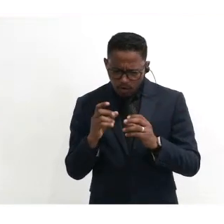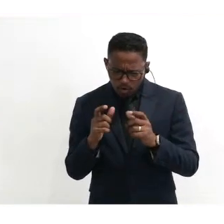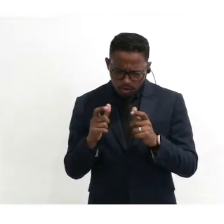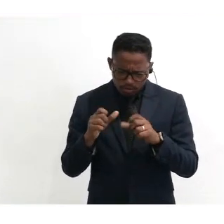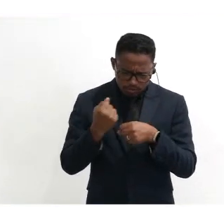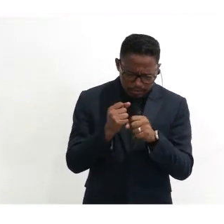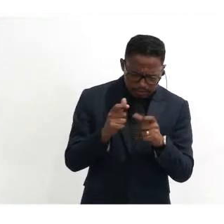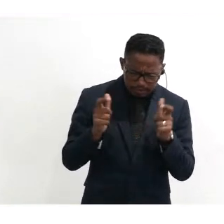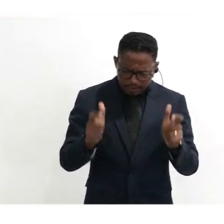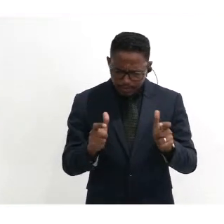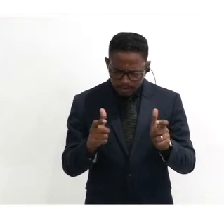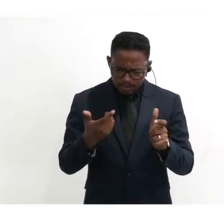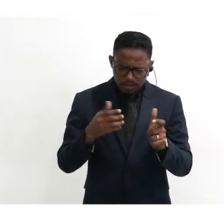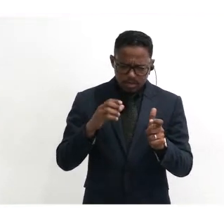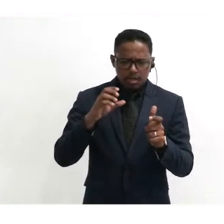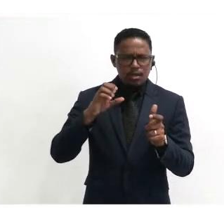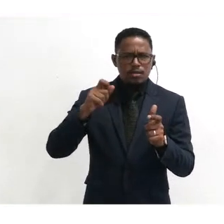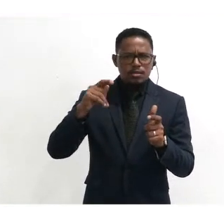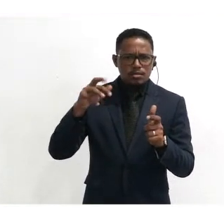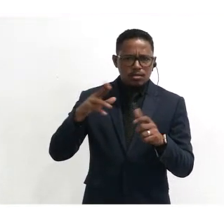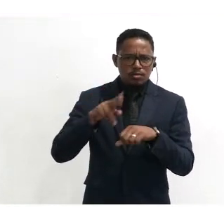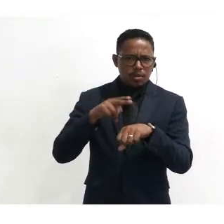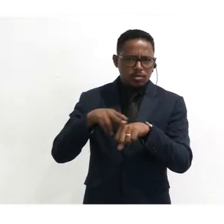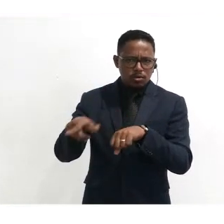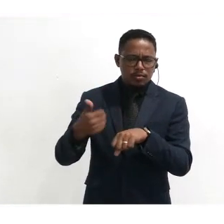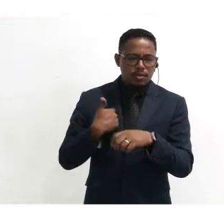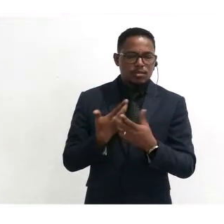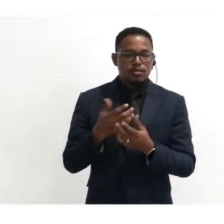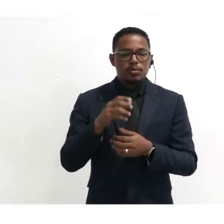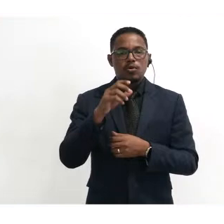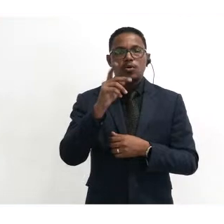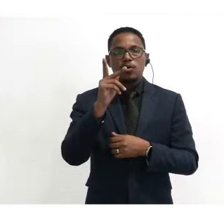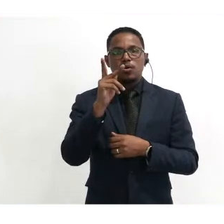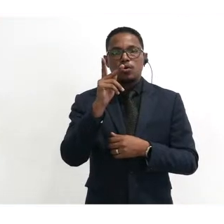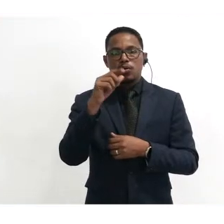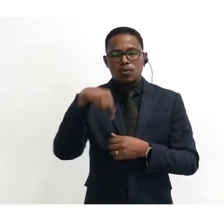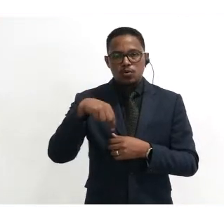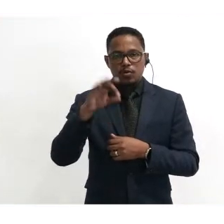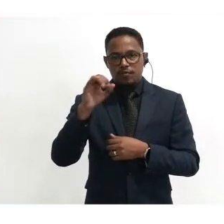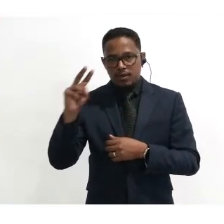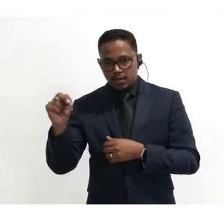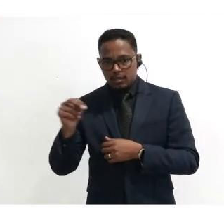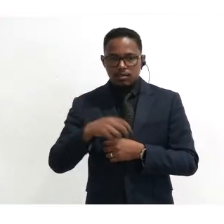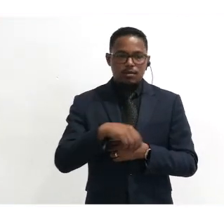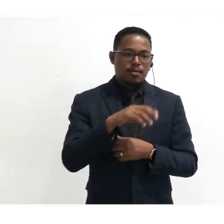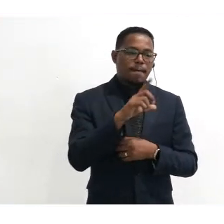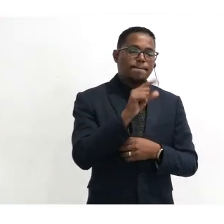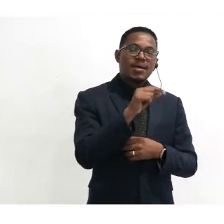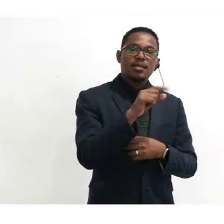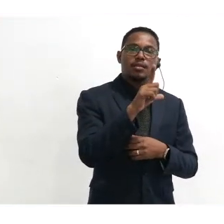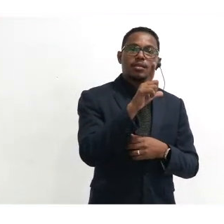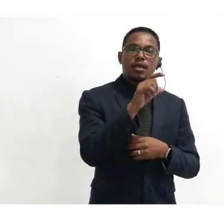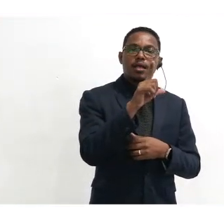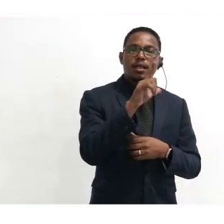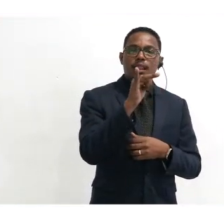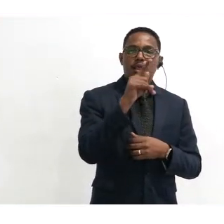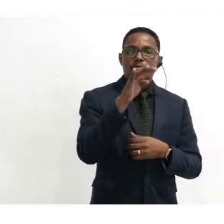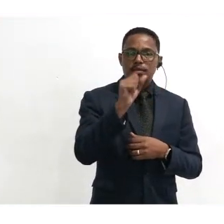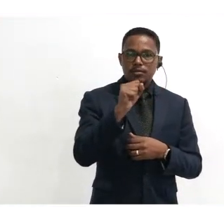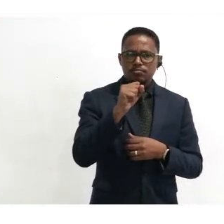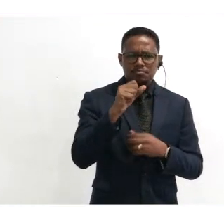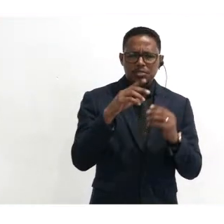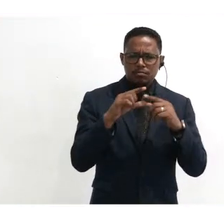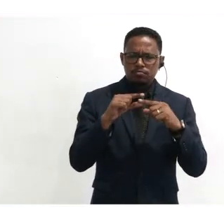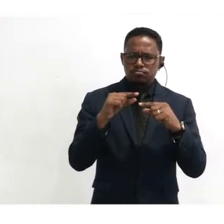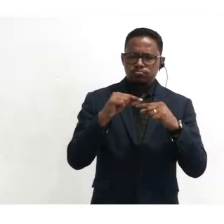for a QFN 20 lead, certain thickness will be a standard, we